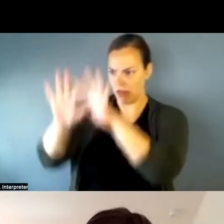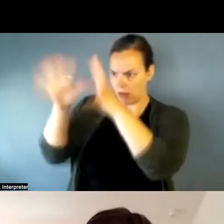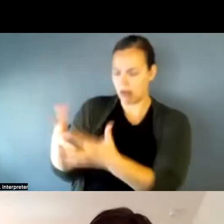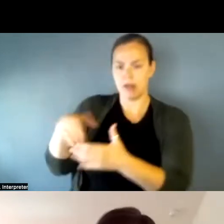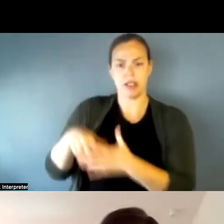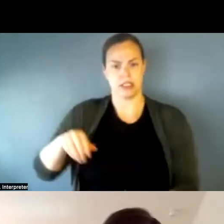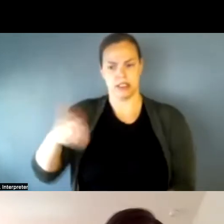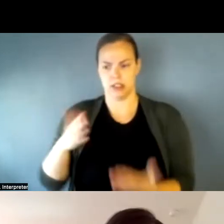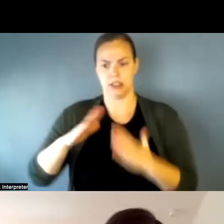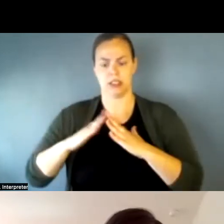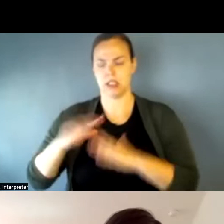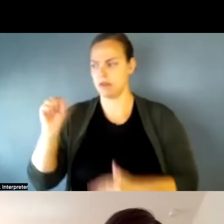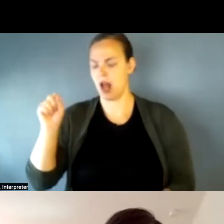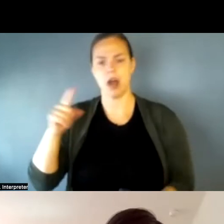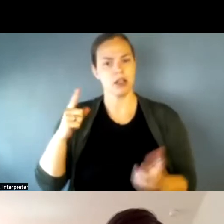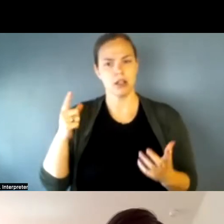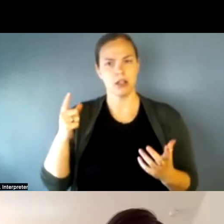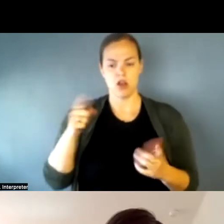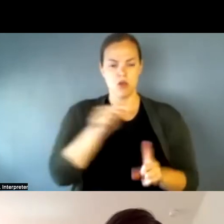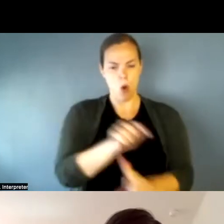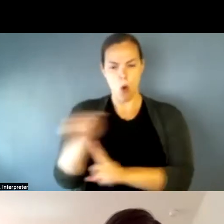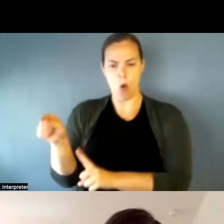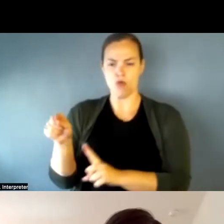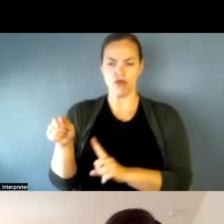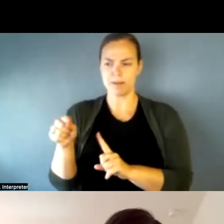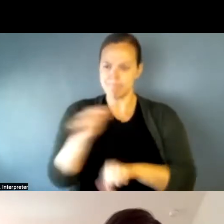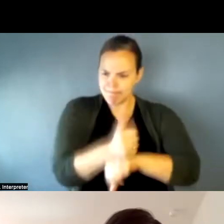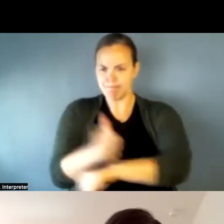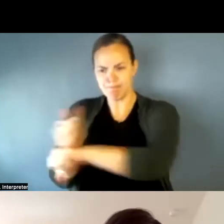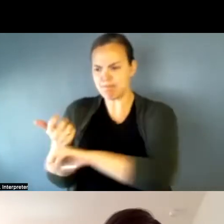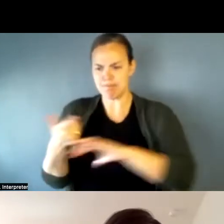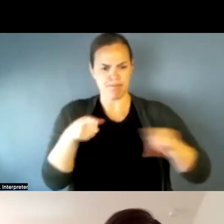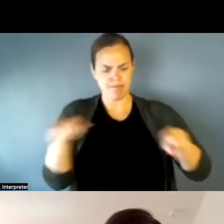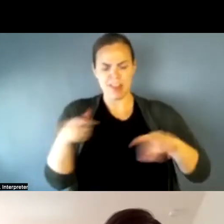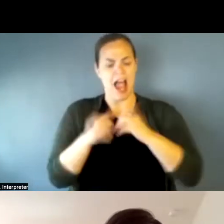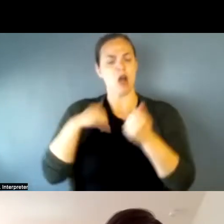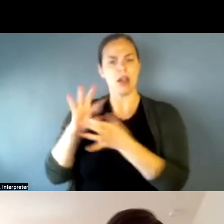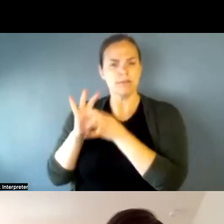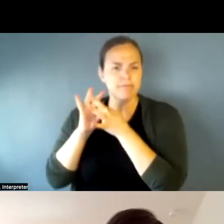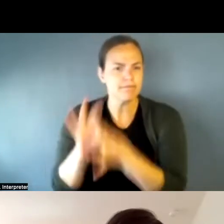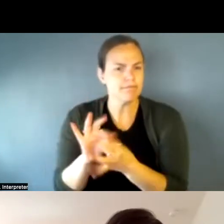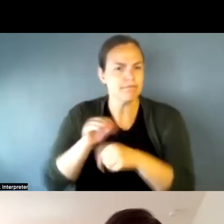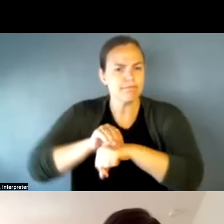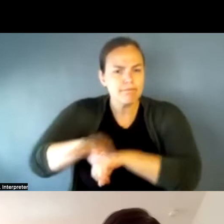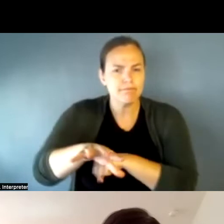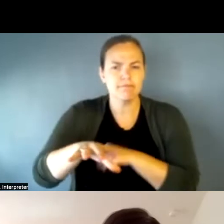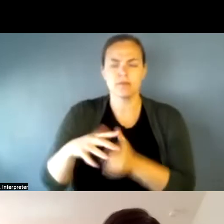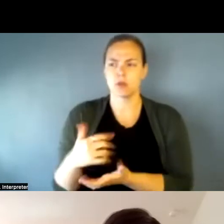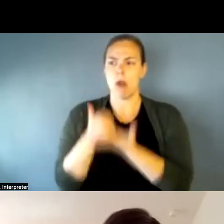Seattle. So, what kind of role can institutions like that play in terms of trying to help